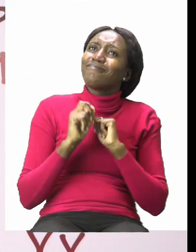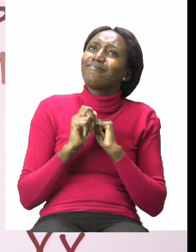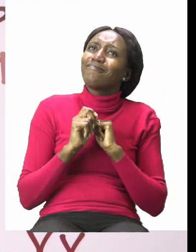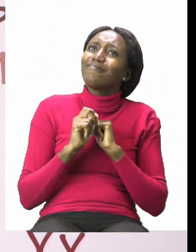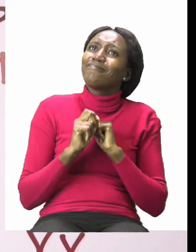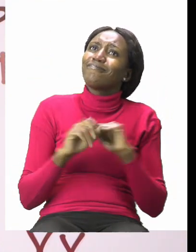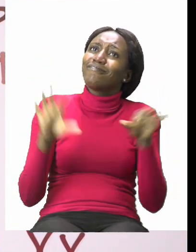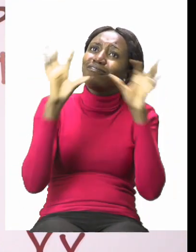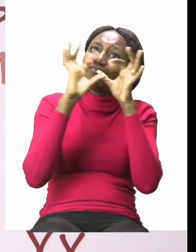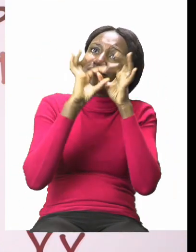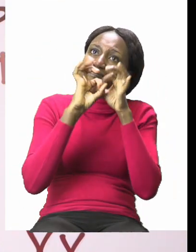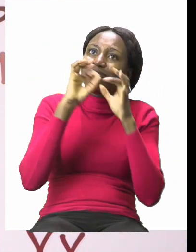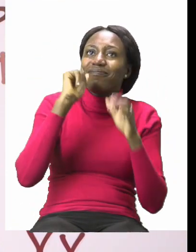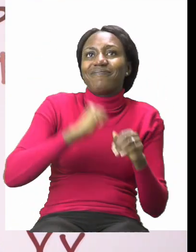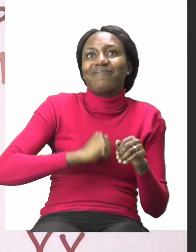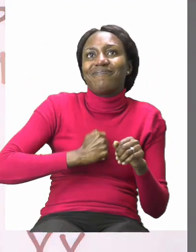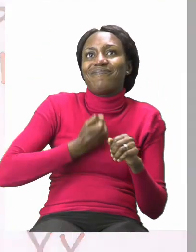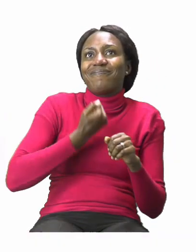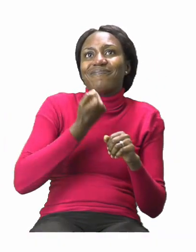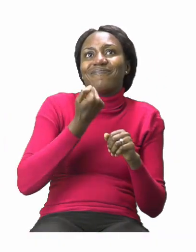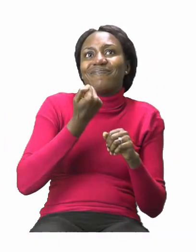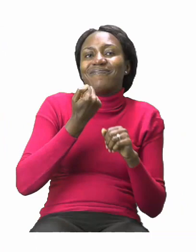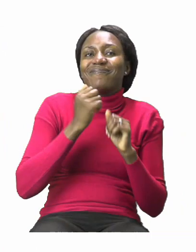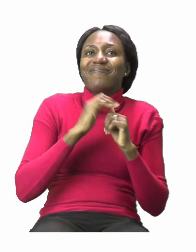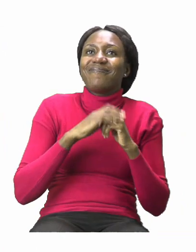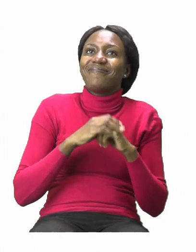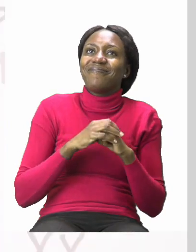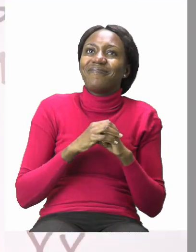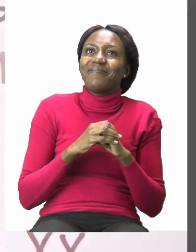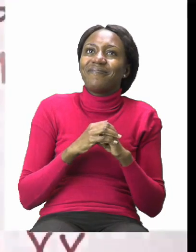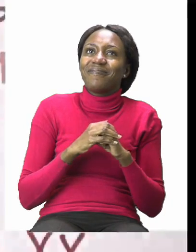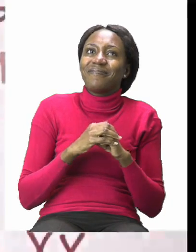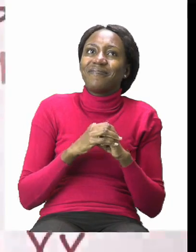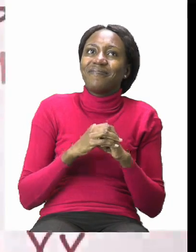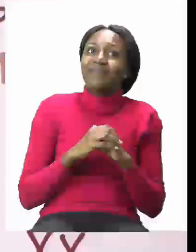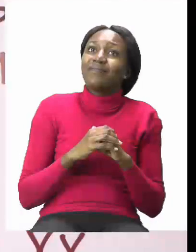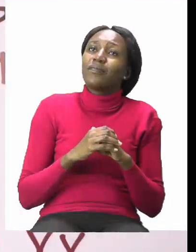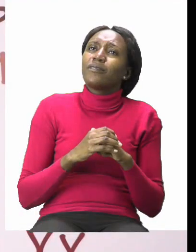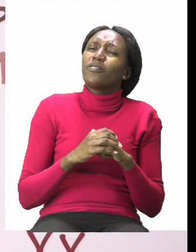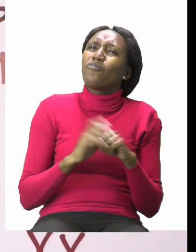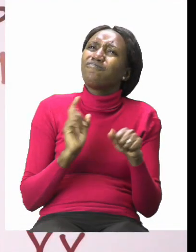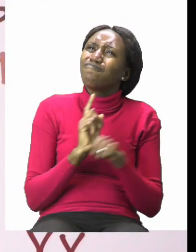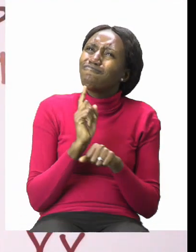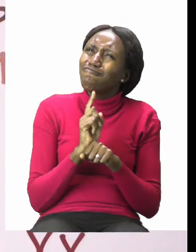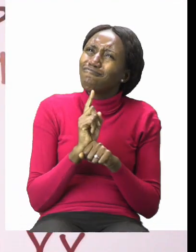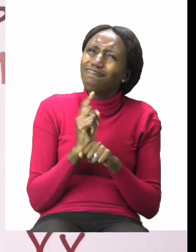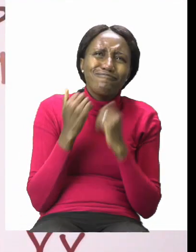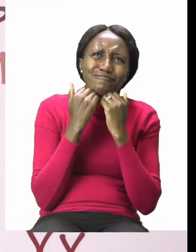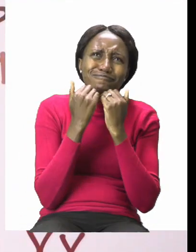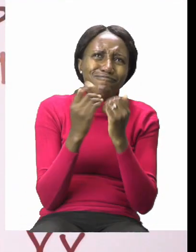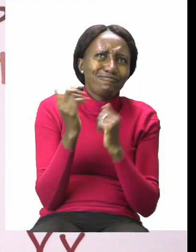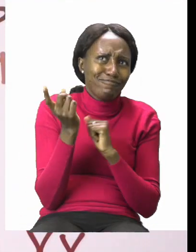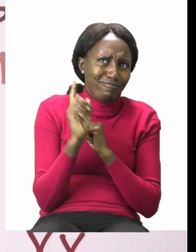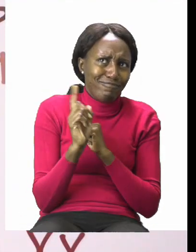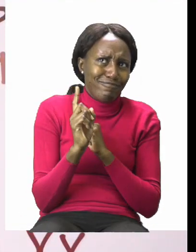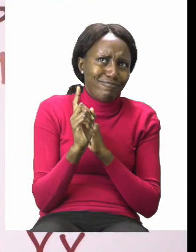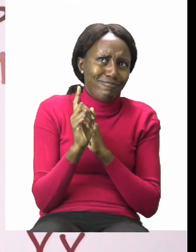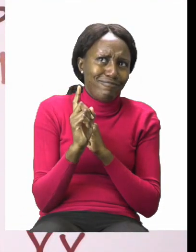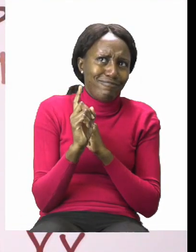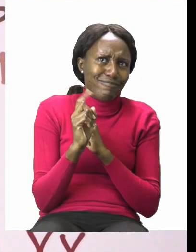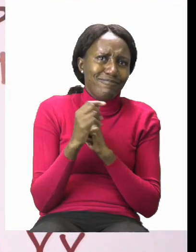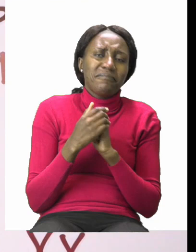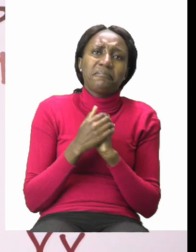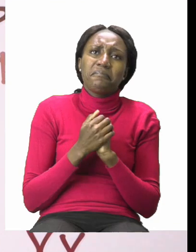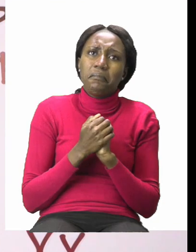is My Home. And before we get into any lessons, boys and girls, we need